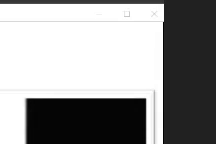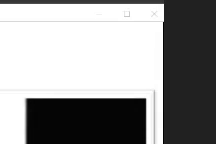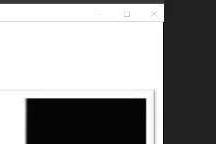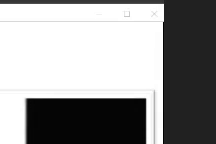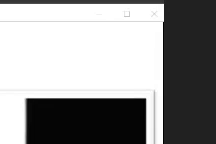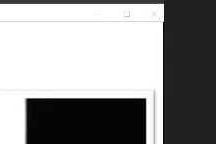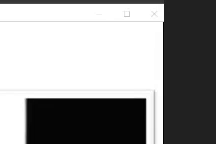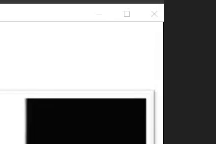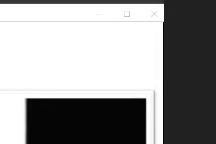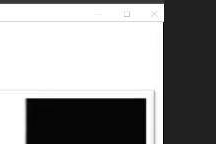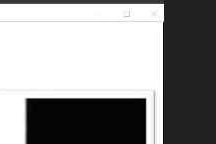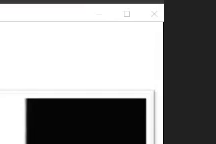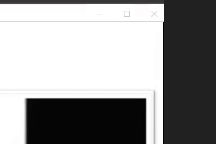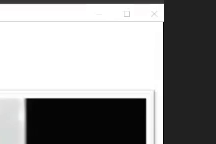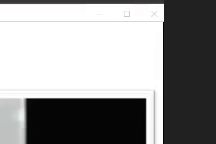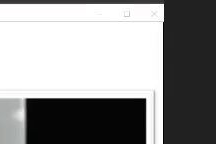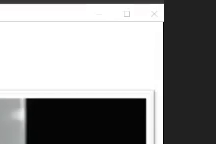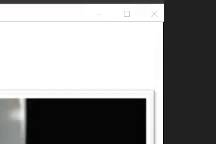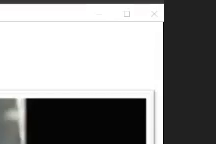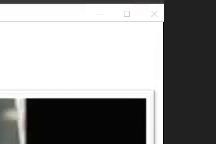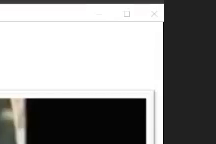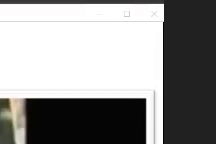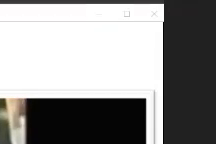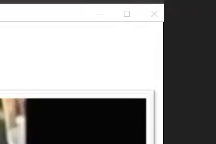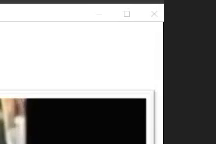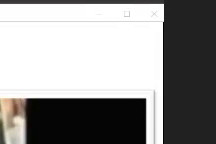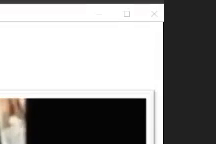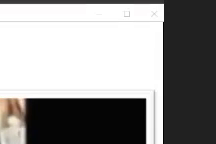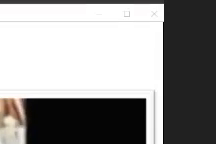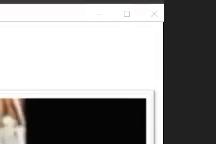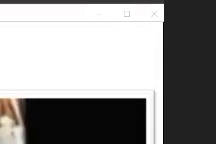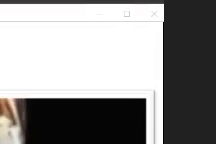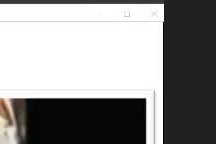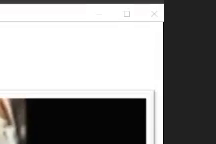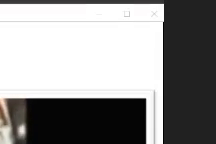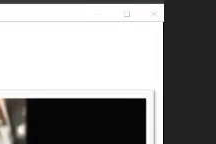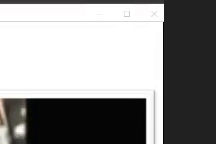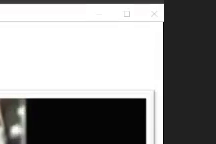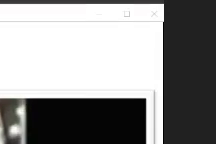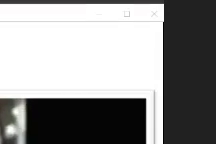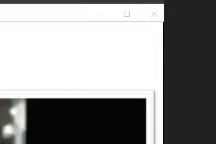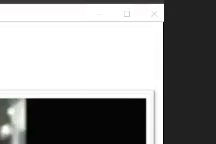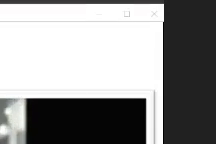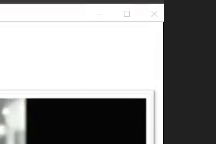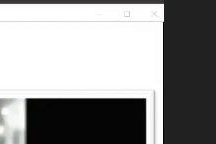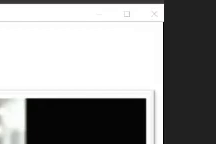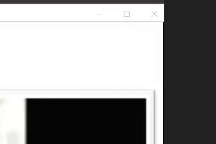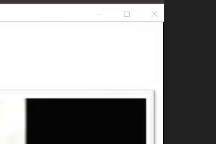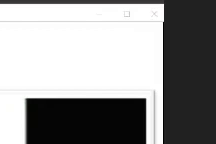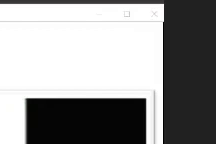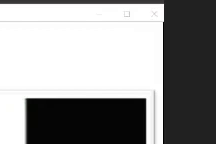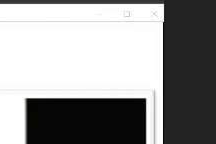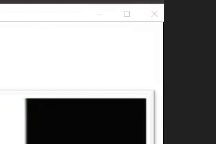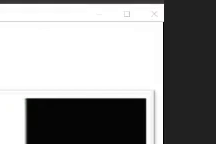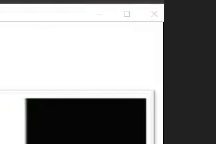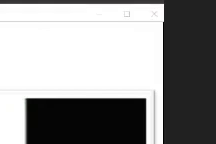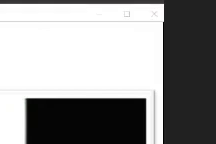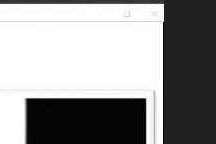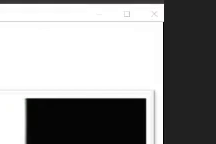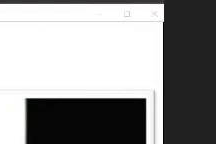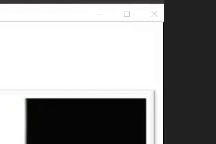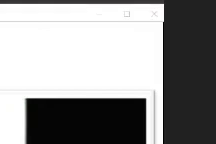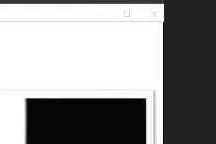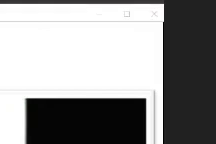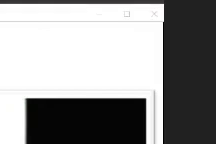We all are human beings. We all deserve to have the right to life, have the right